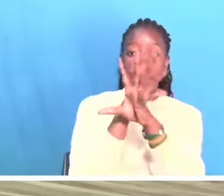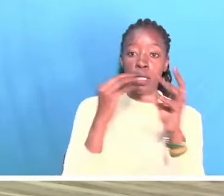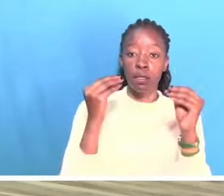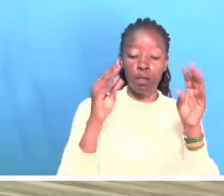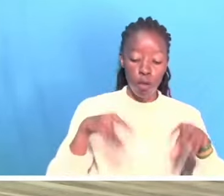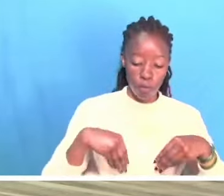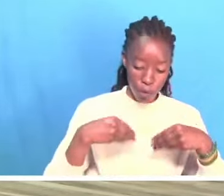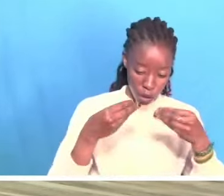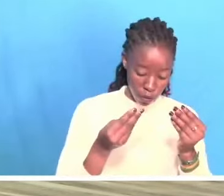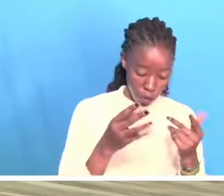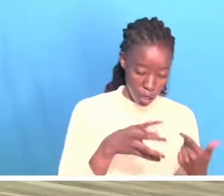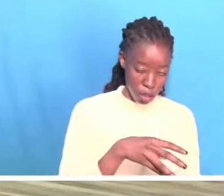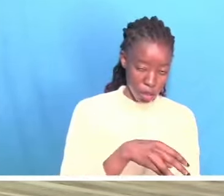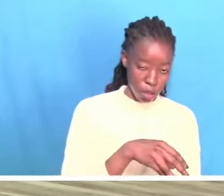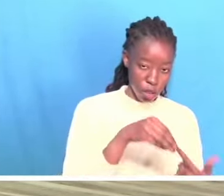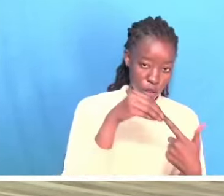special.